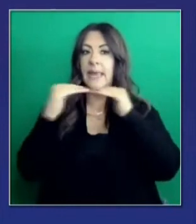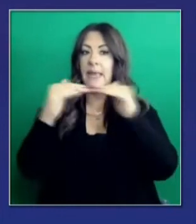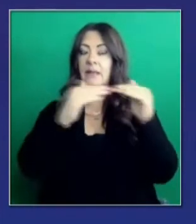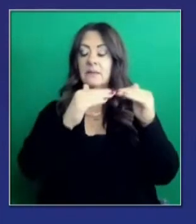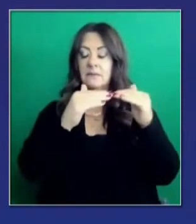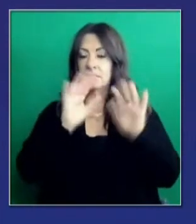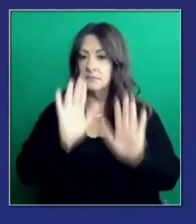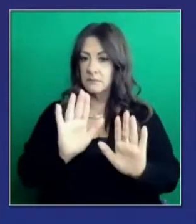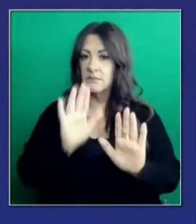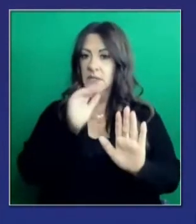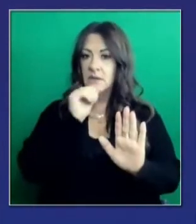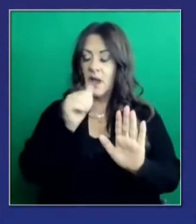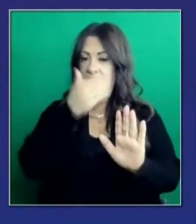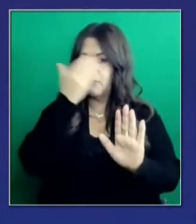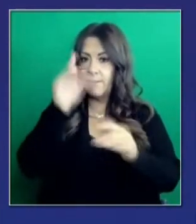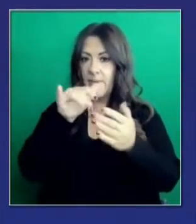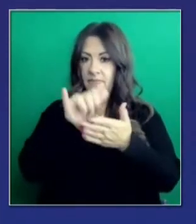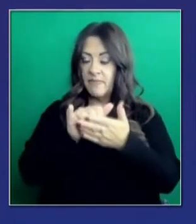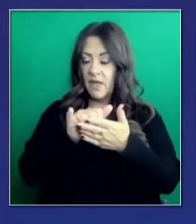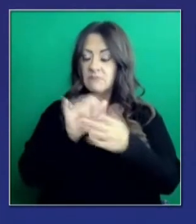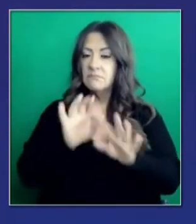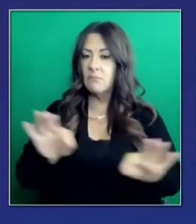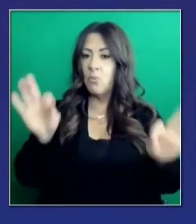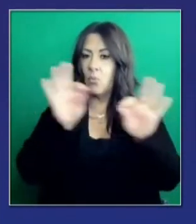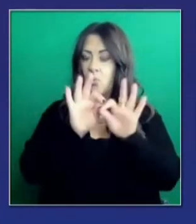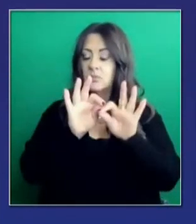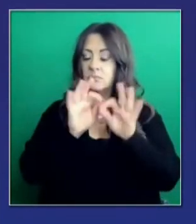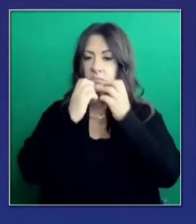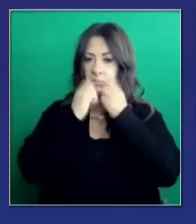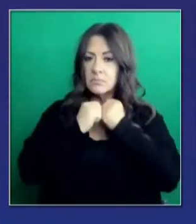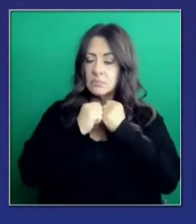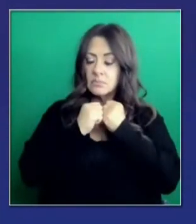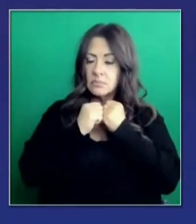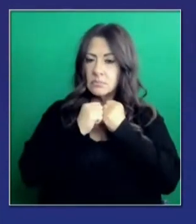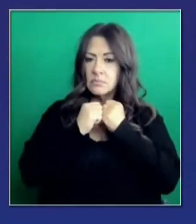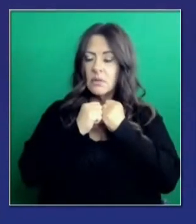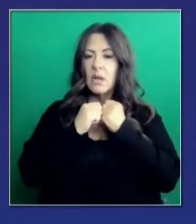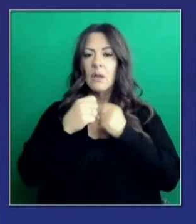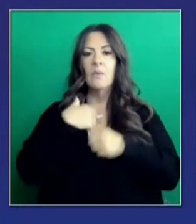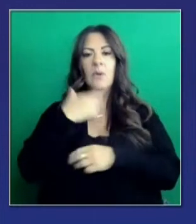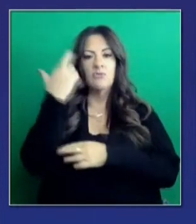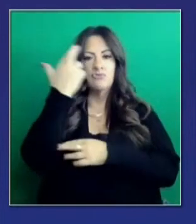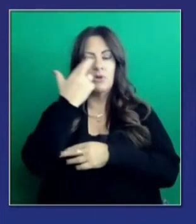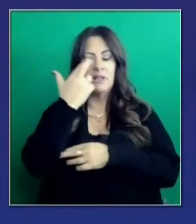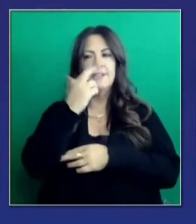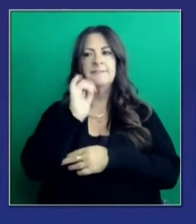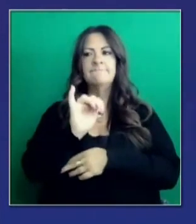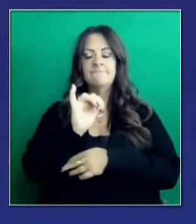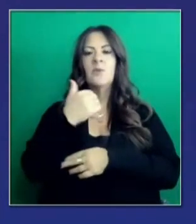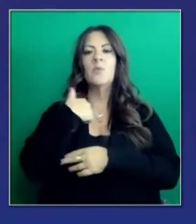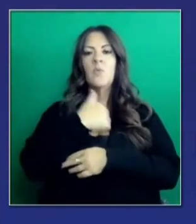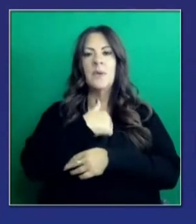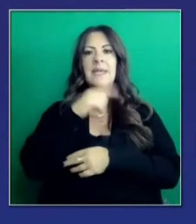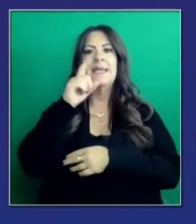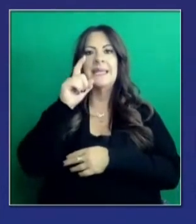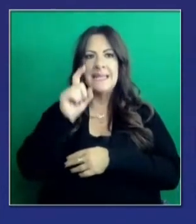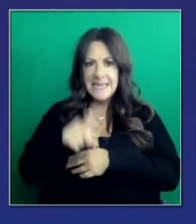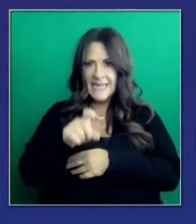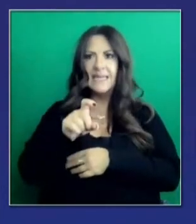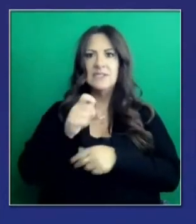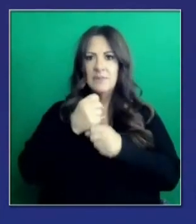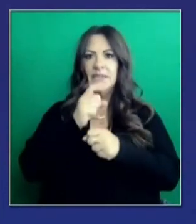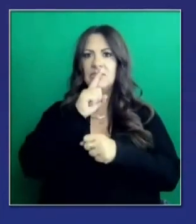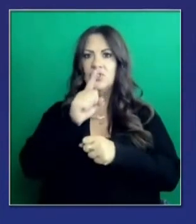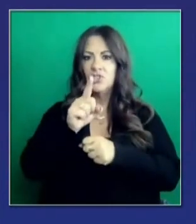any of our values, but we realize we have got to increase throughput here. And while we